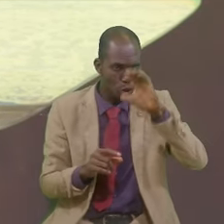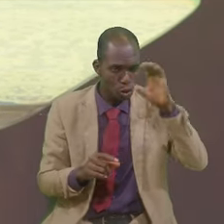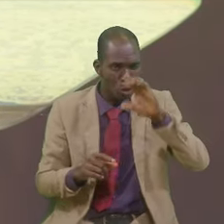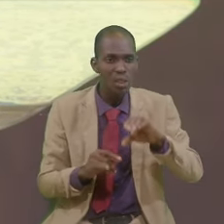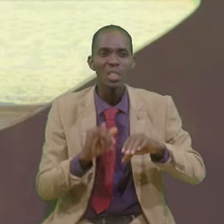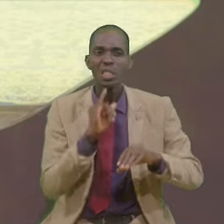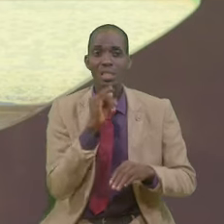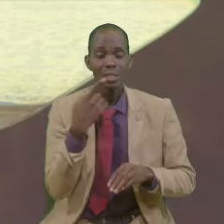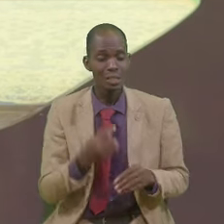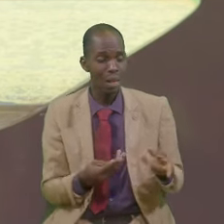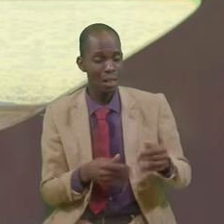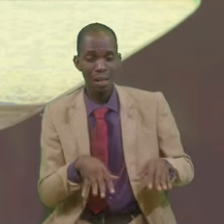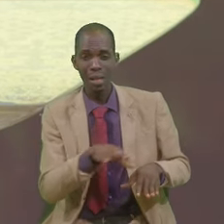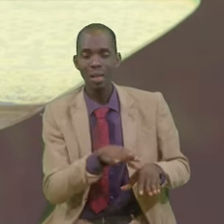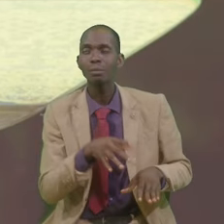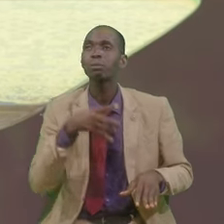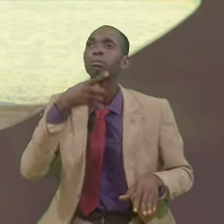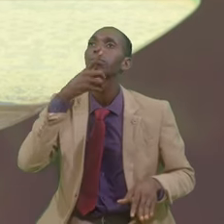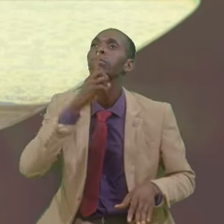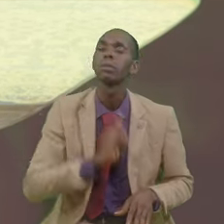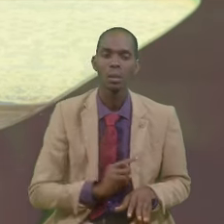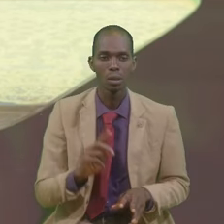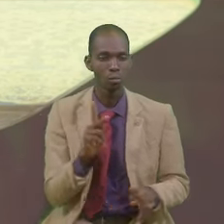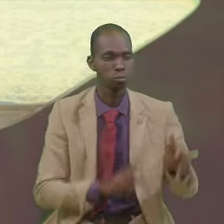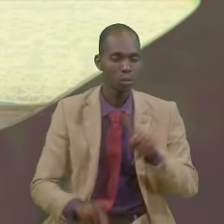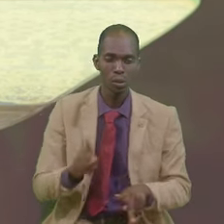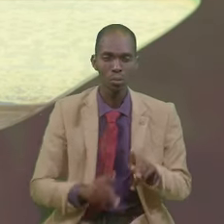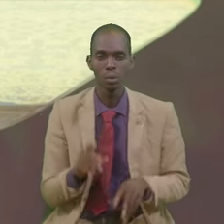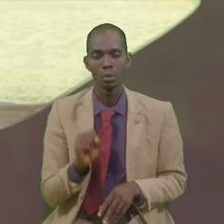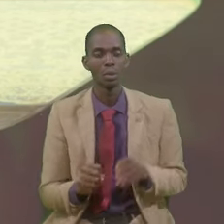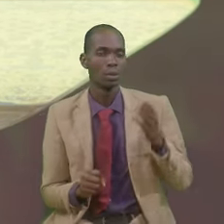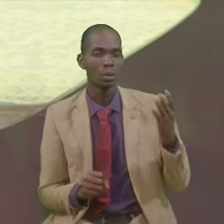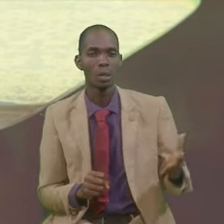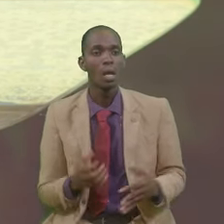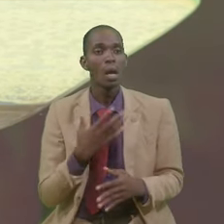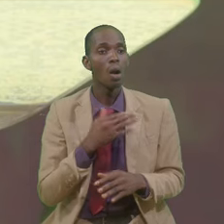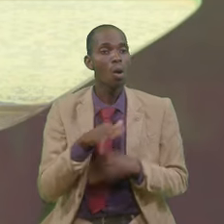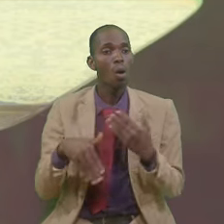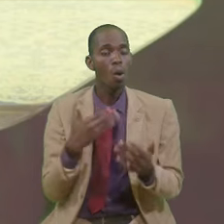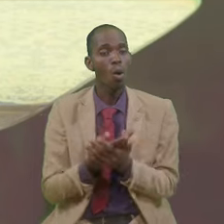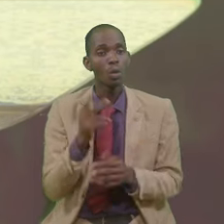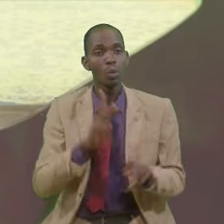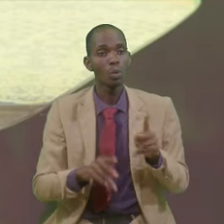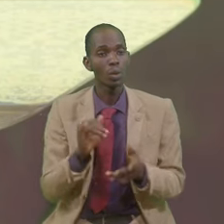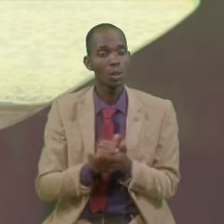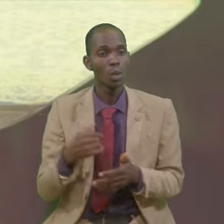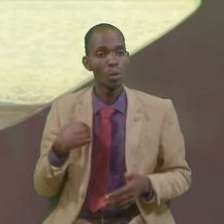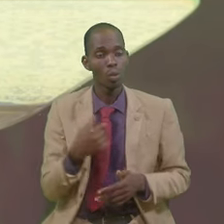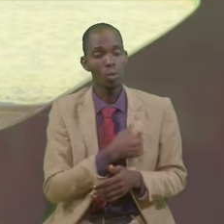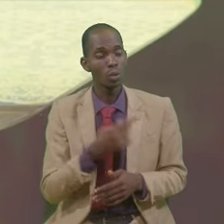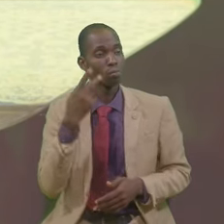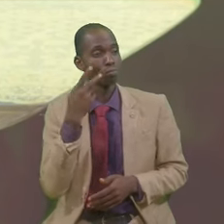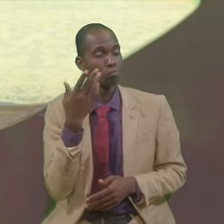that eateth up the inhabitants thereof, and all the people of the that we saw in it